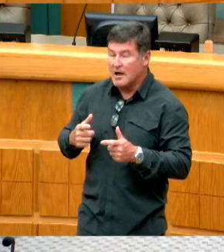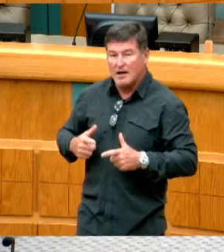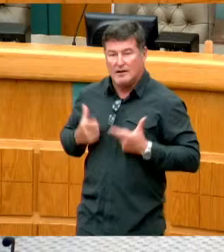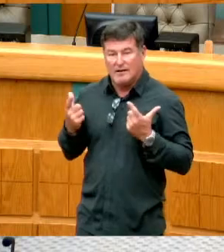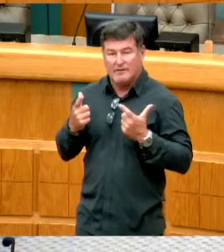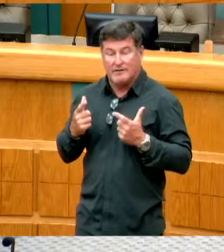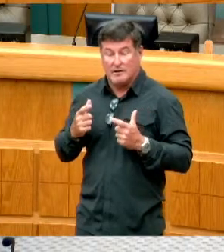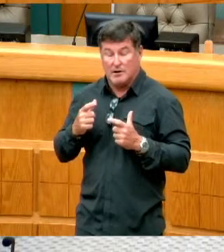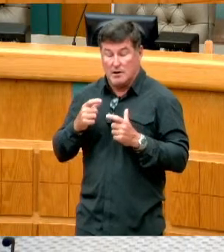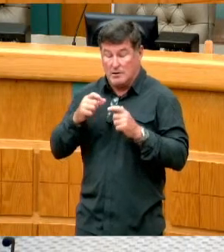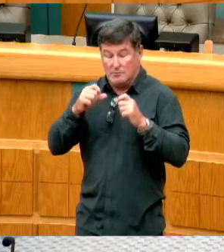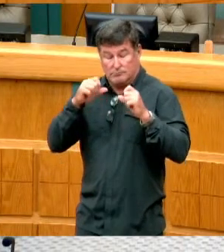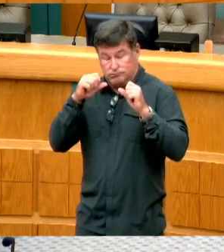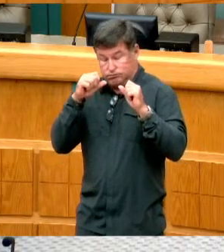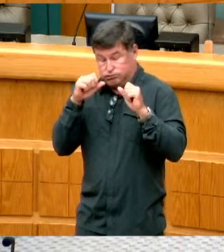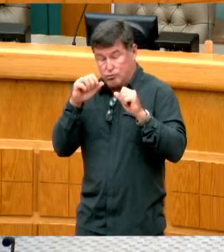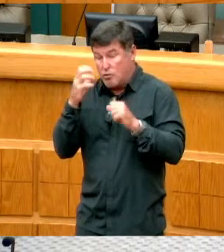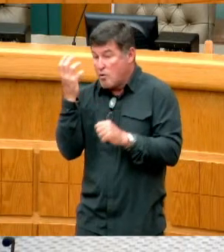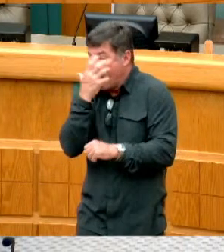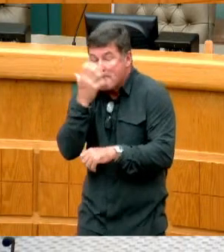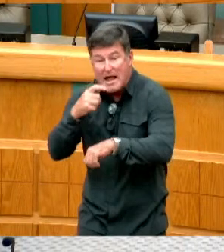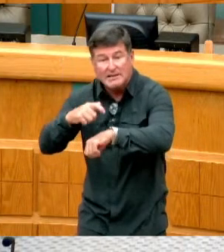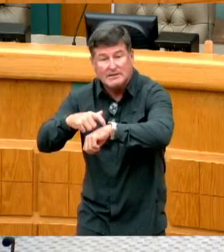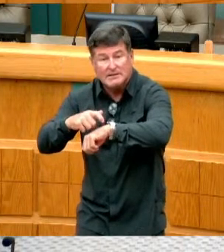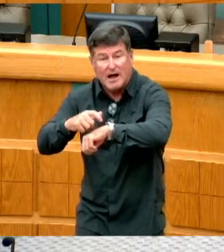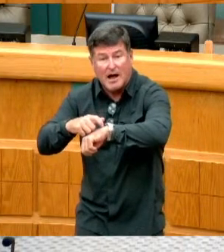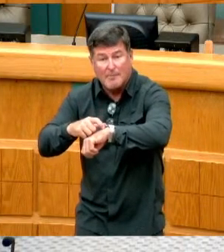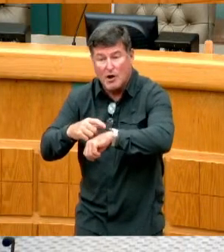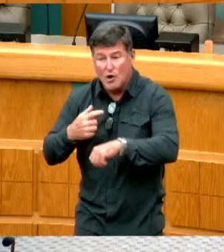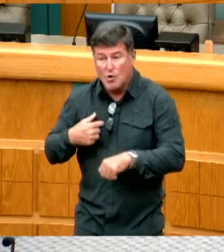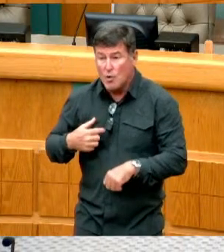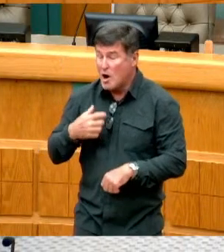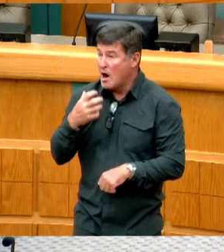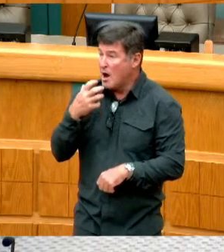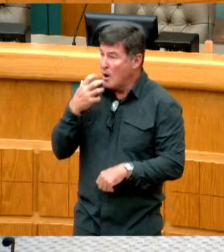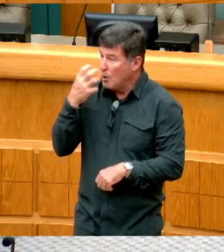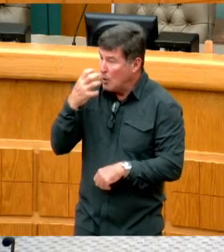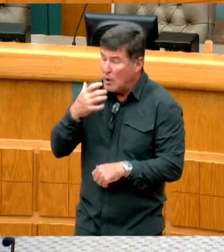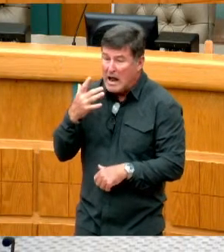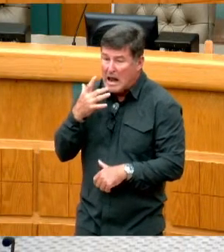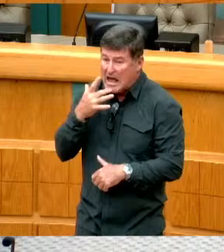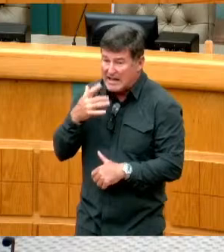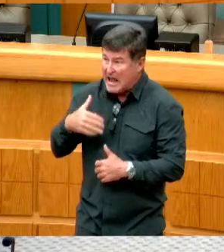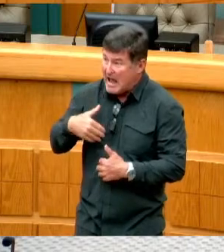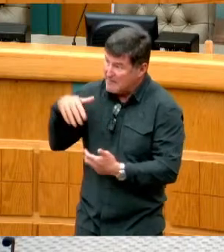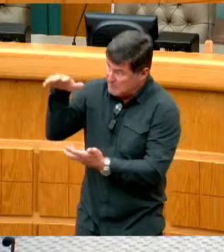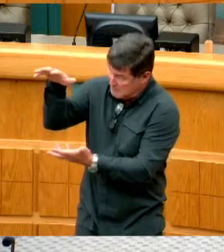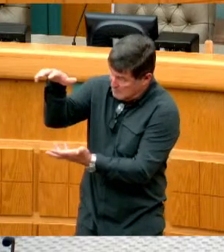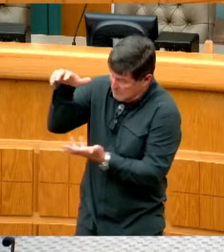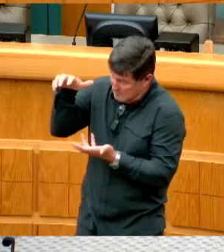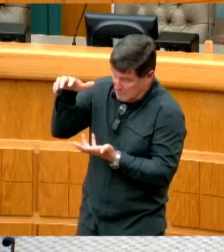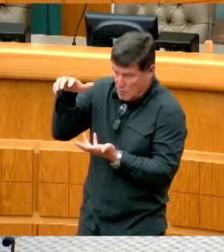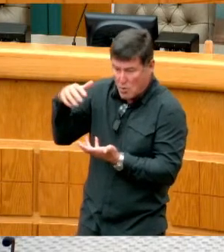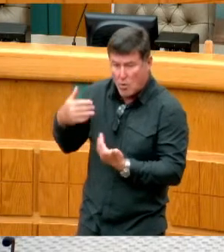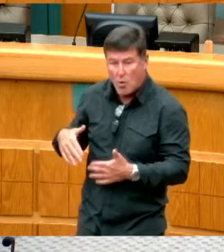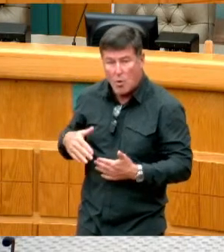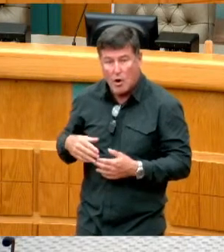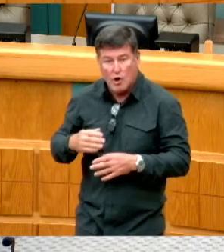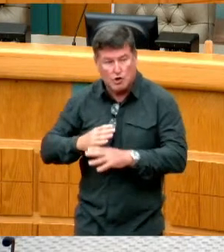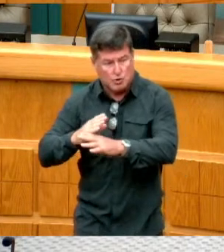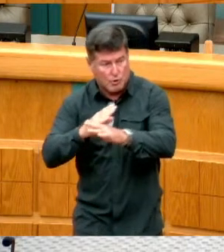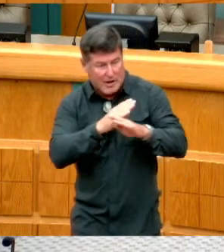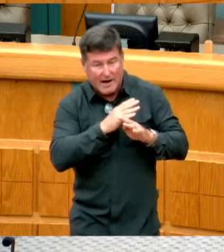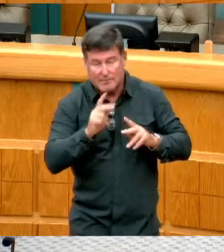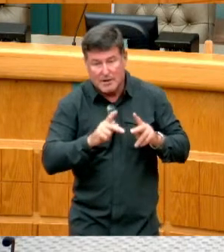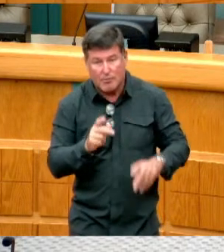time together, this amazing good fortune to have this many vaccines in our community to protect one